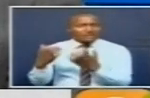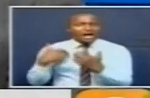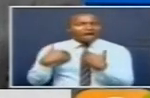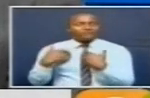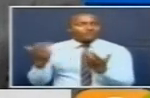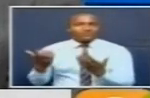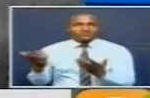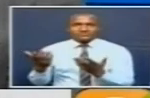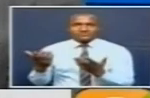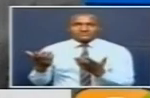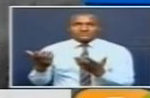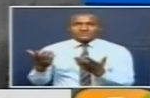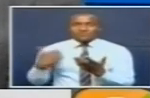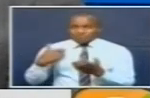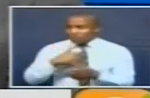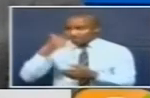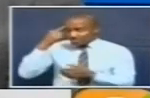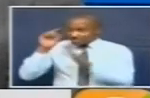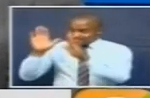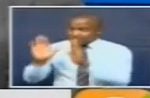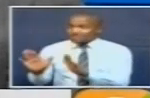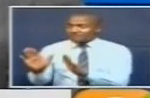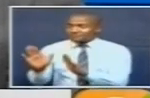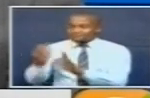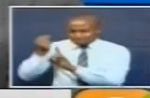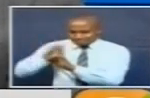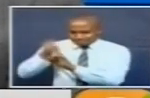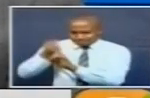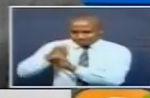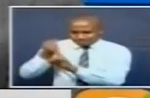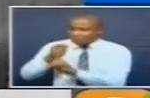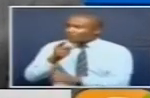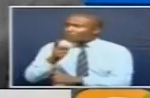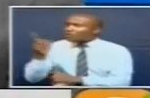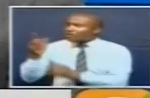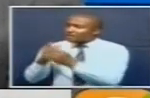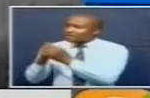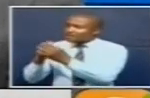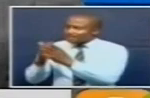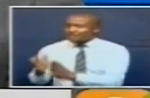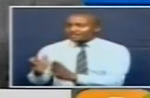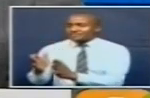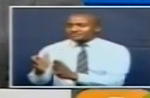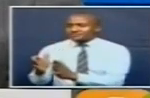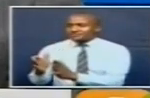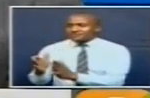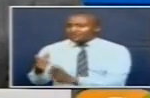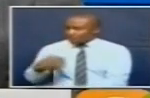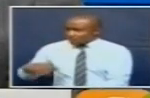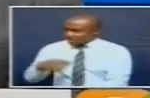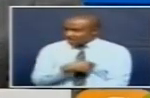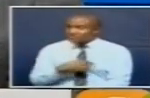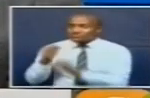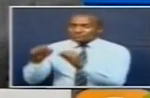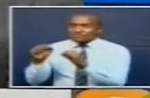year. So we thought it was important for us to rally all these leaders together and for us to be able to come up with